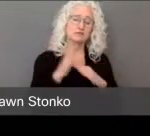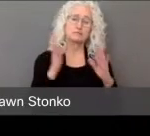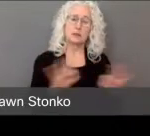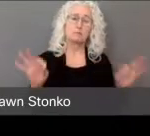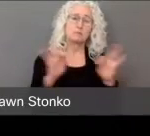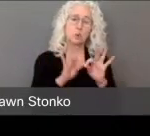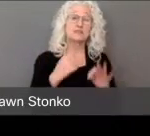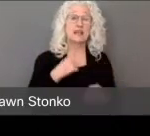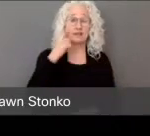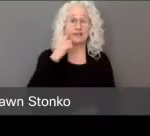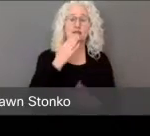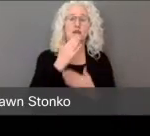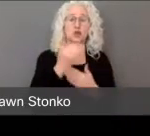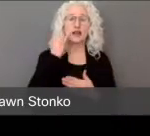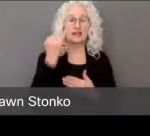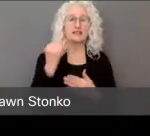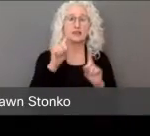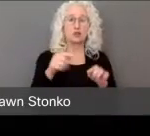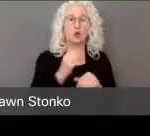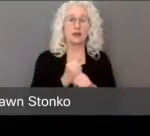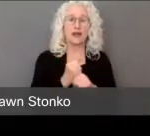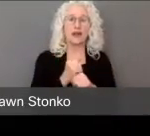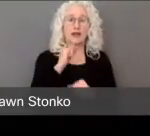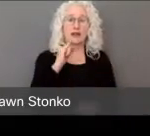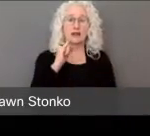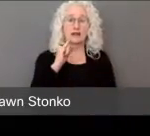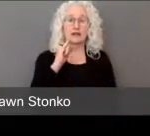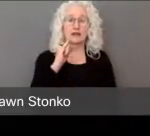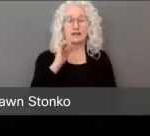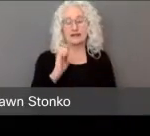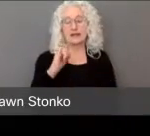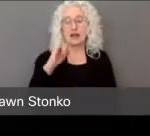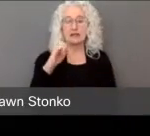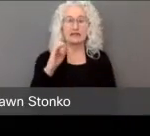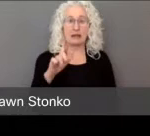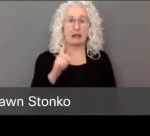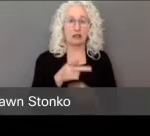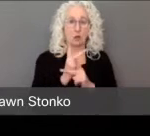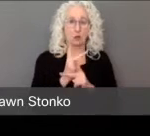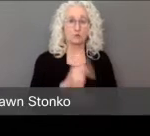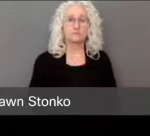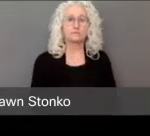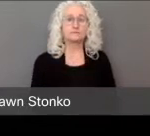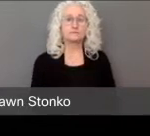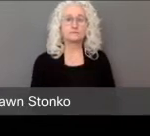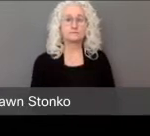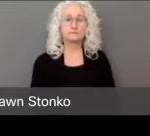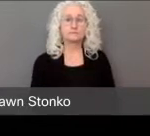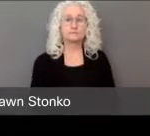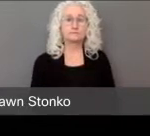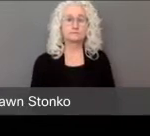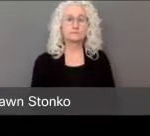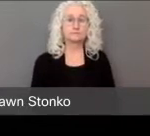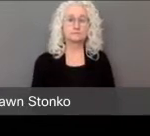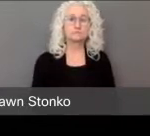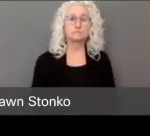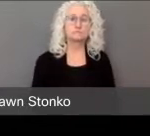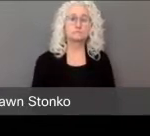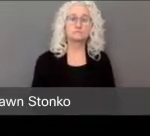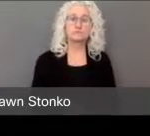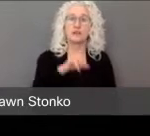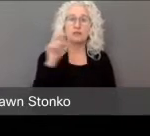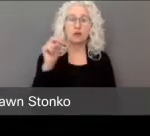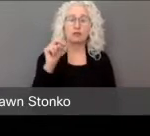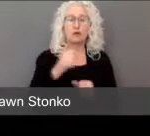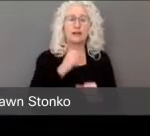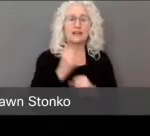I think a good idea to go get an EIDL loan, EIDL loan. They are eligible. They're 30-year fixed